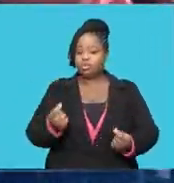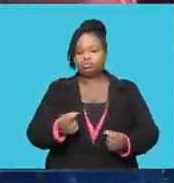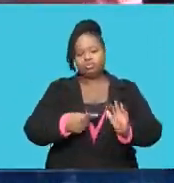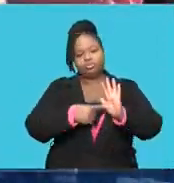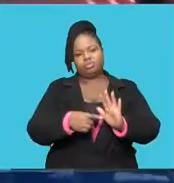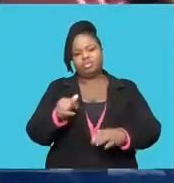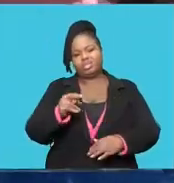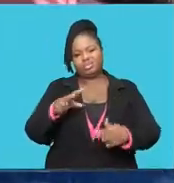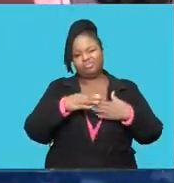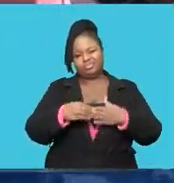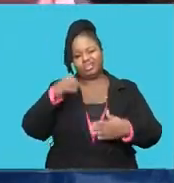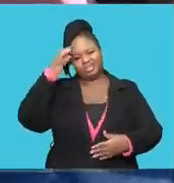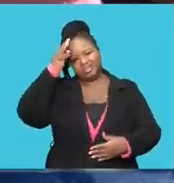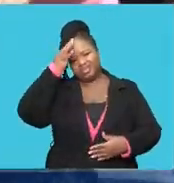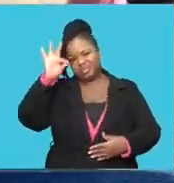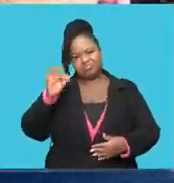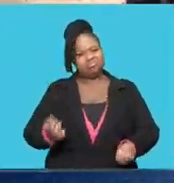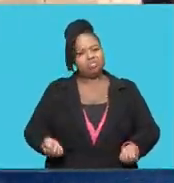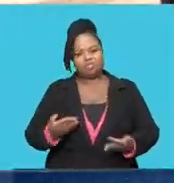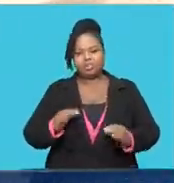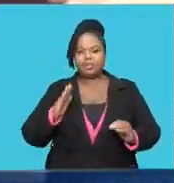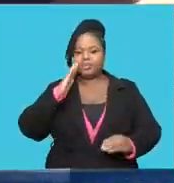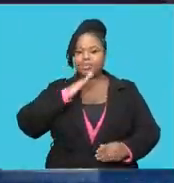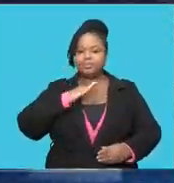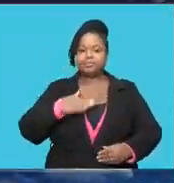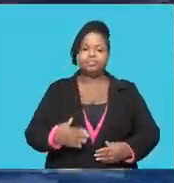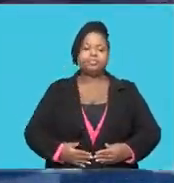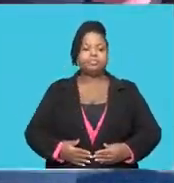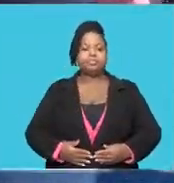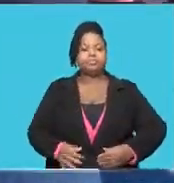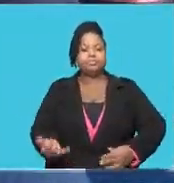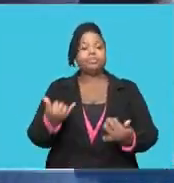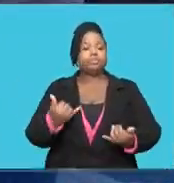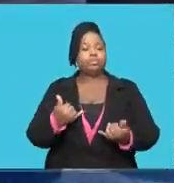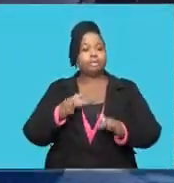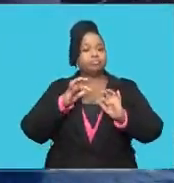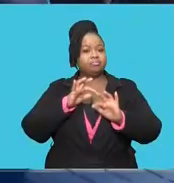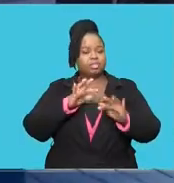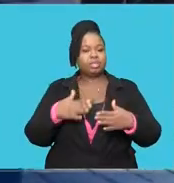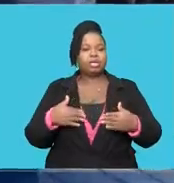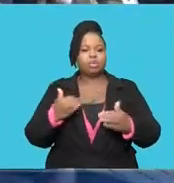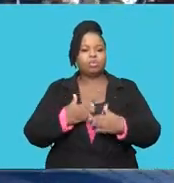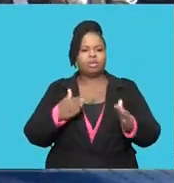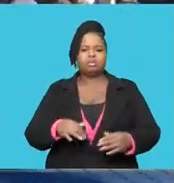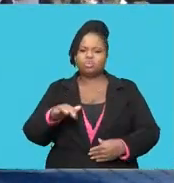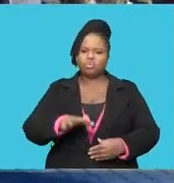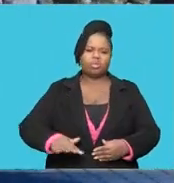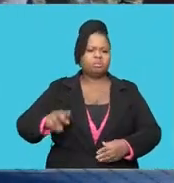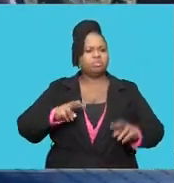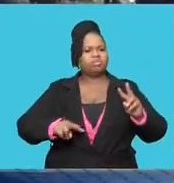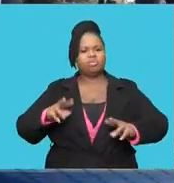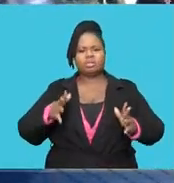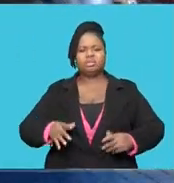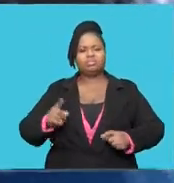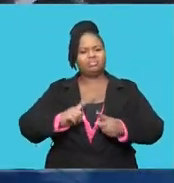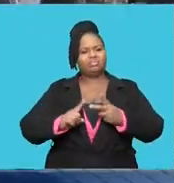the ANC-led government has nothing to offer. Today's march is really different. It's not only health workers, it's everybody else, patrollers and all